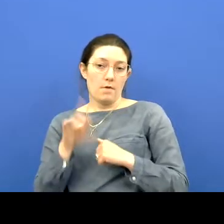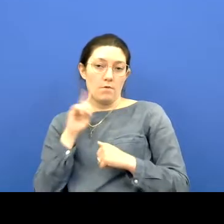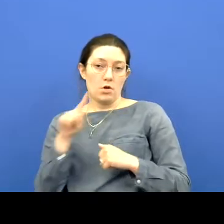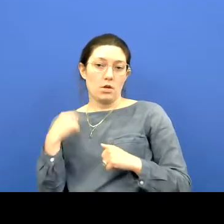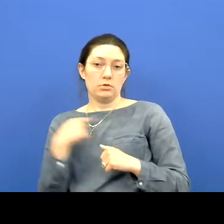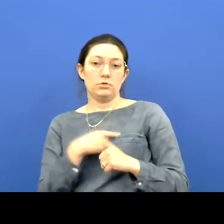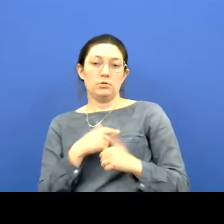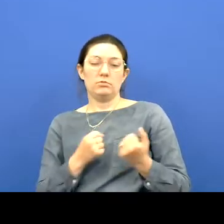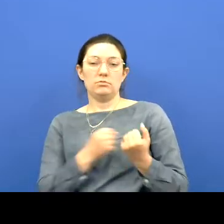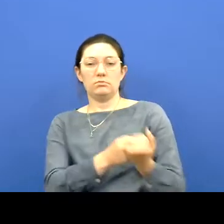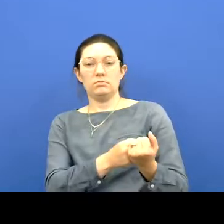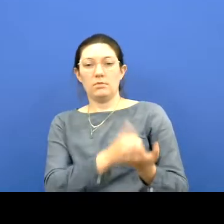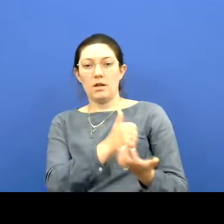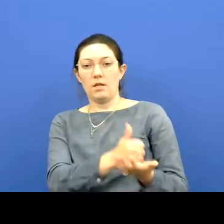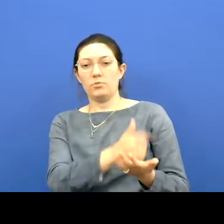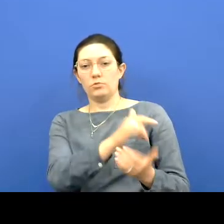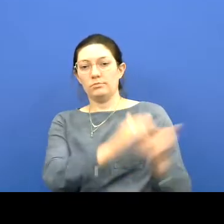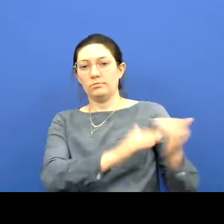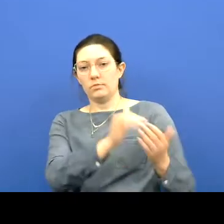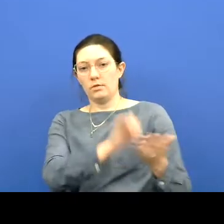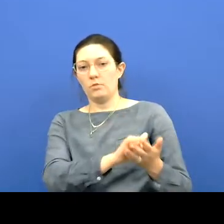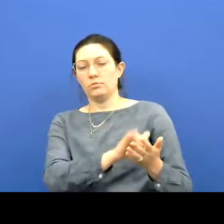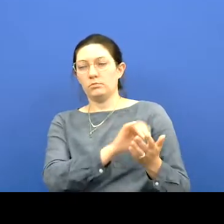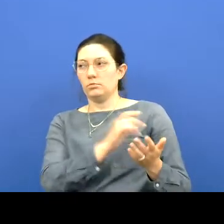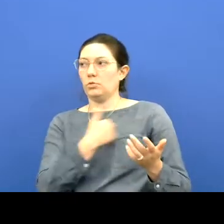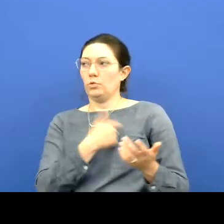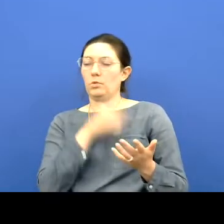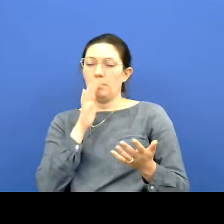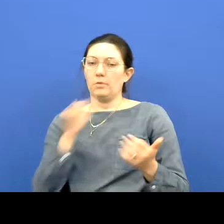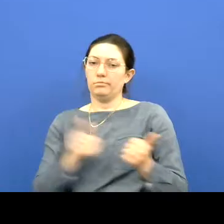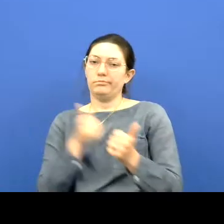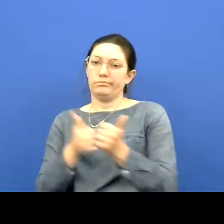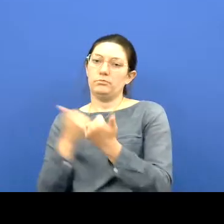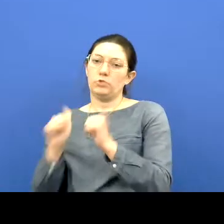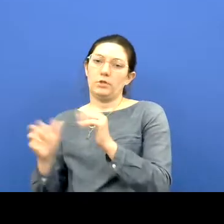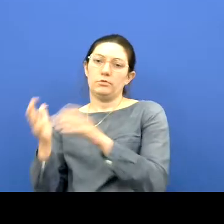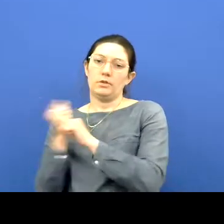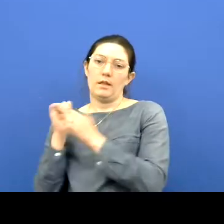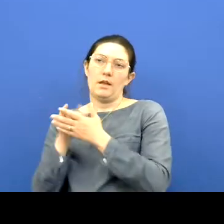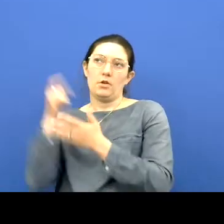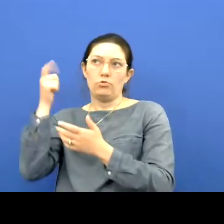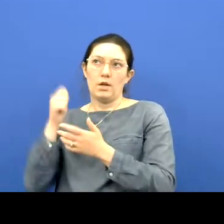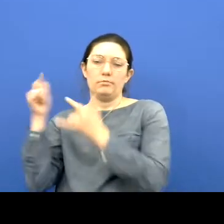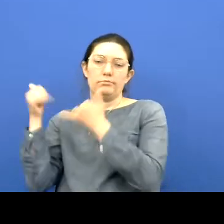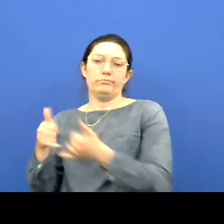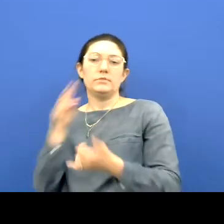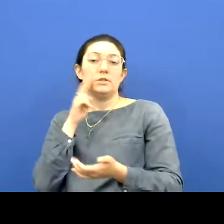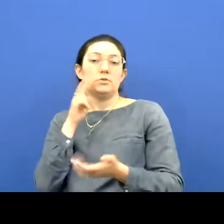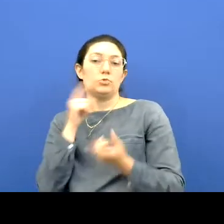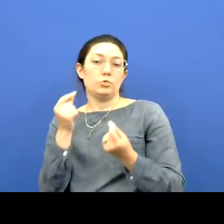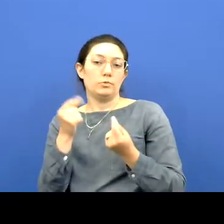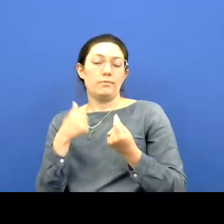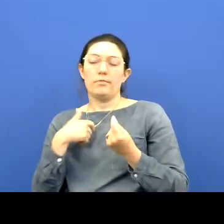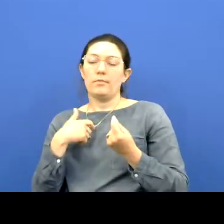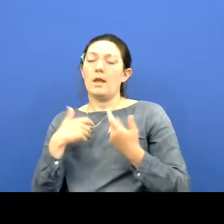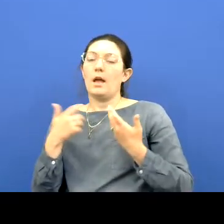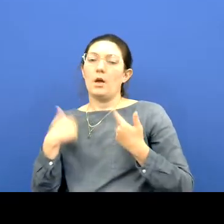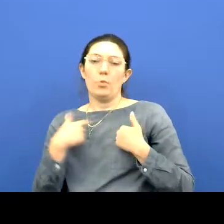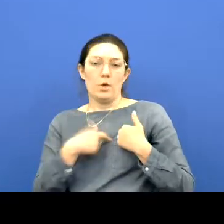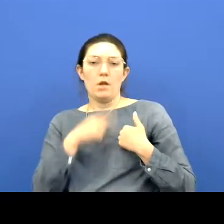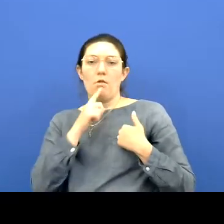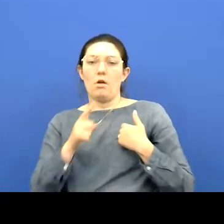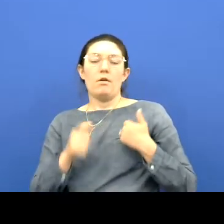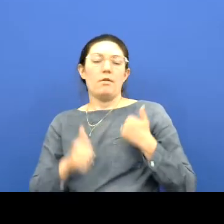so we're gonna pursue that and see what we can do. As I put it, we are the